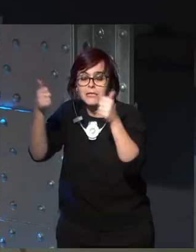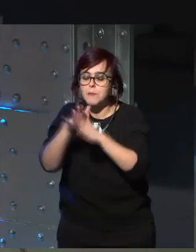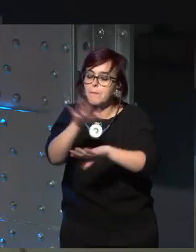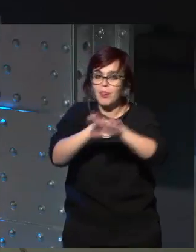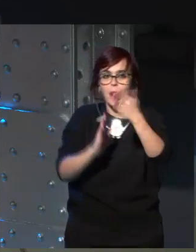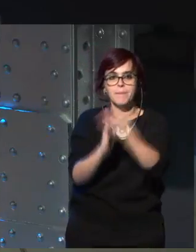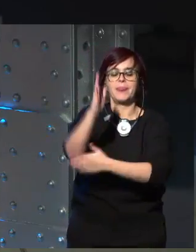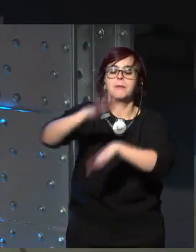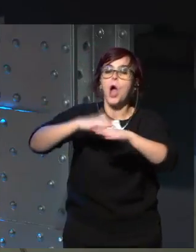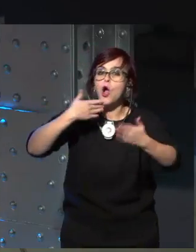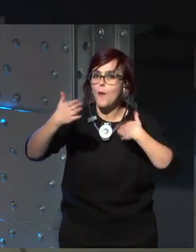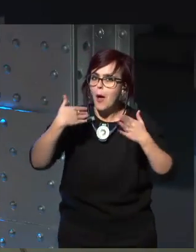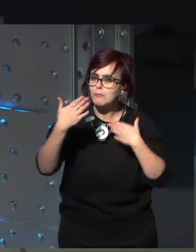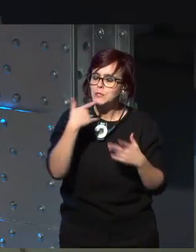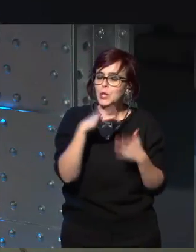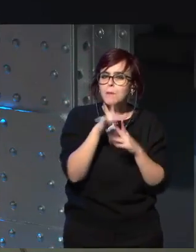in MP3.